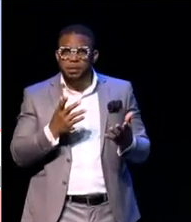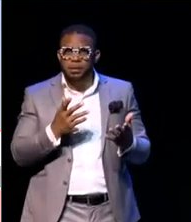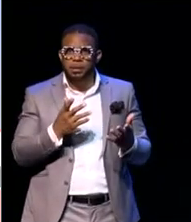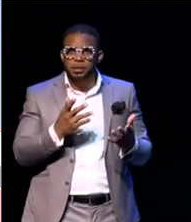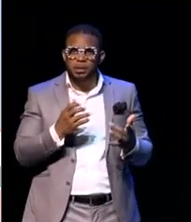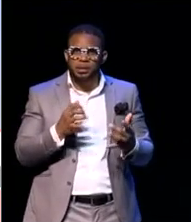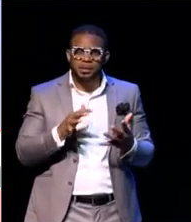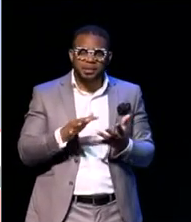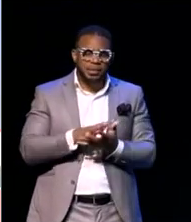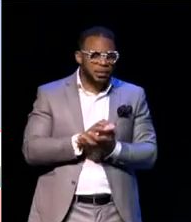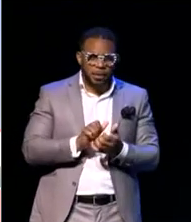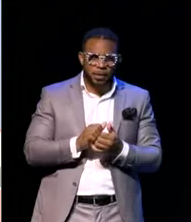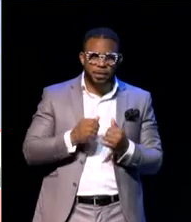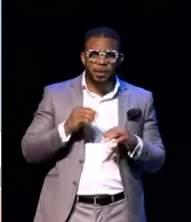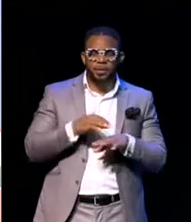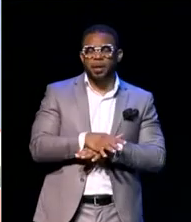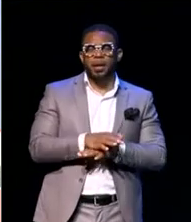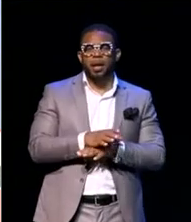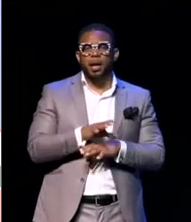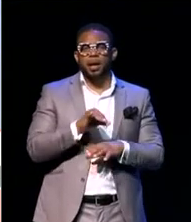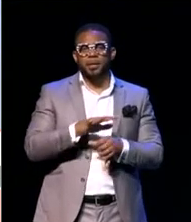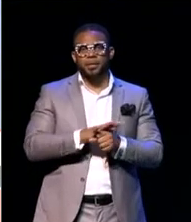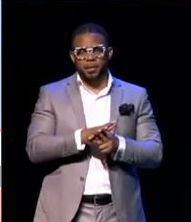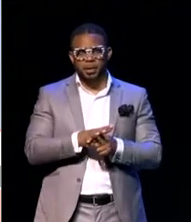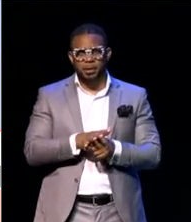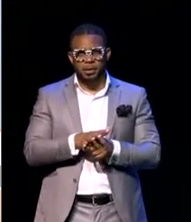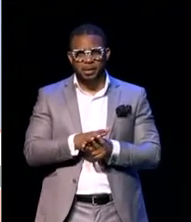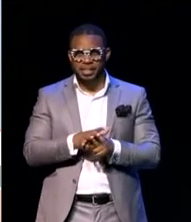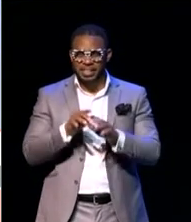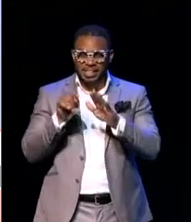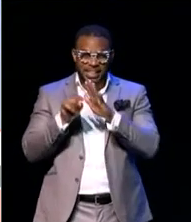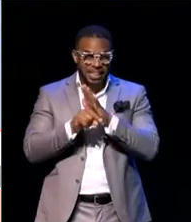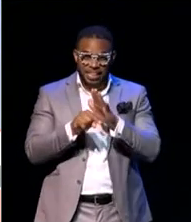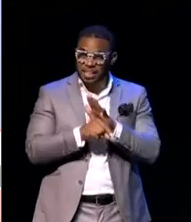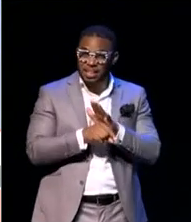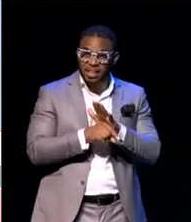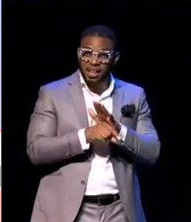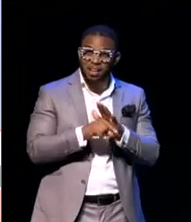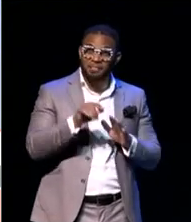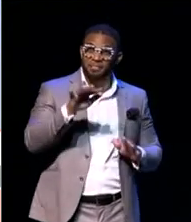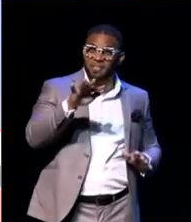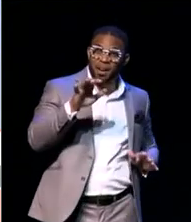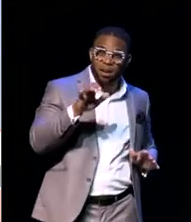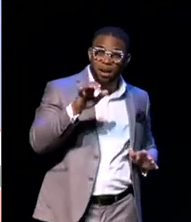the devastating effects of this virus. It's killed